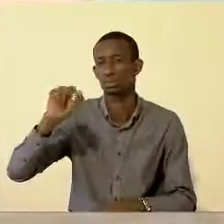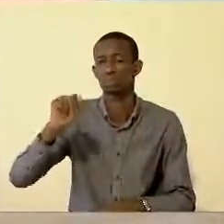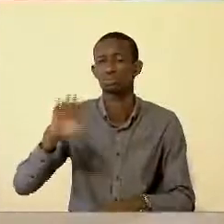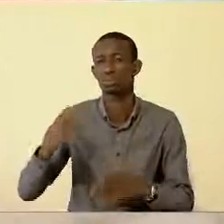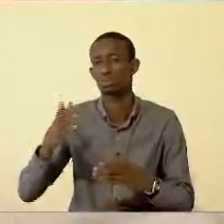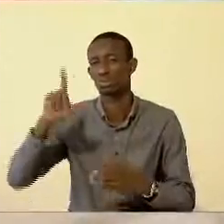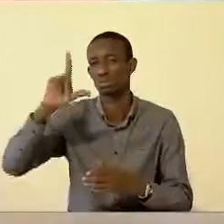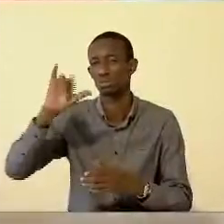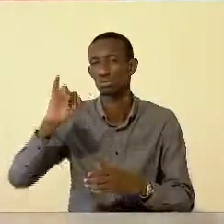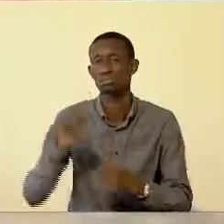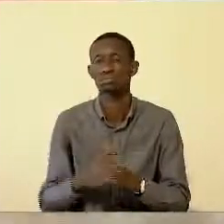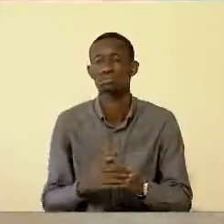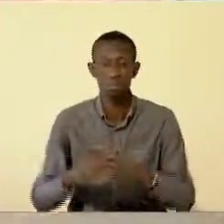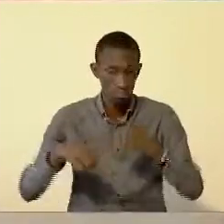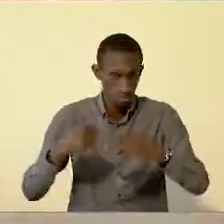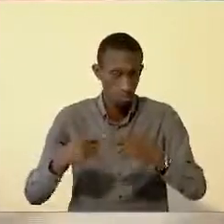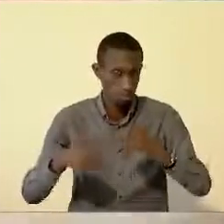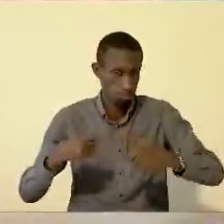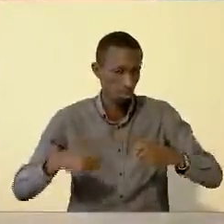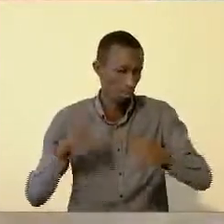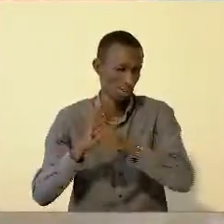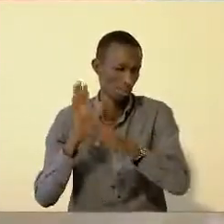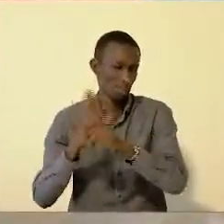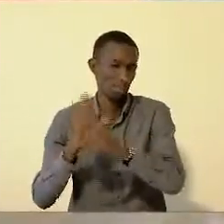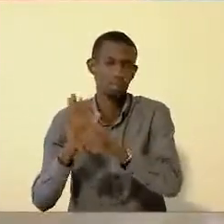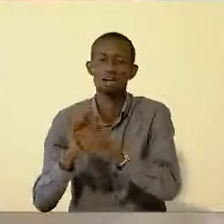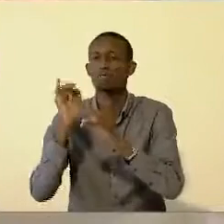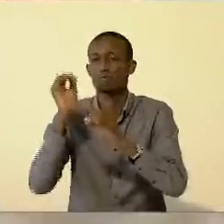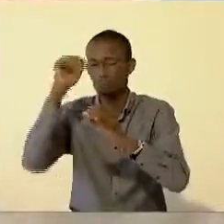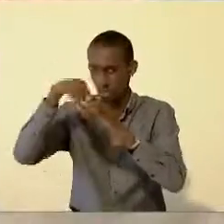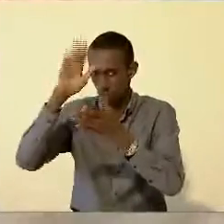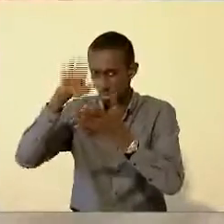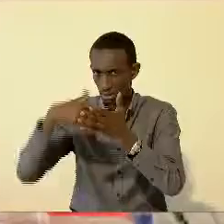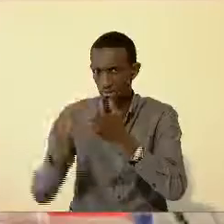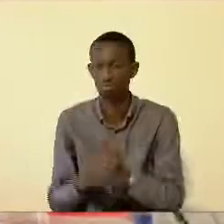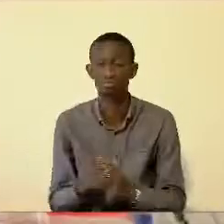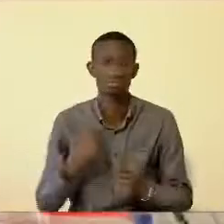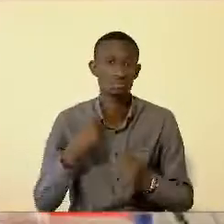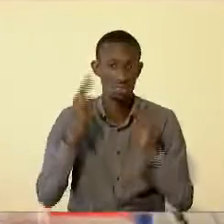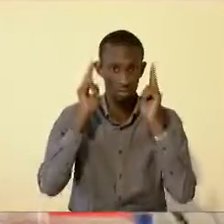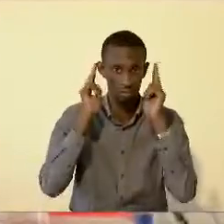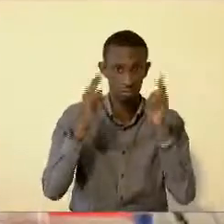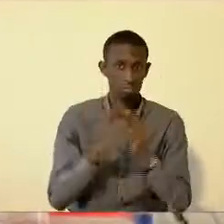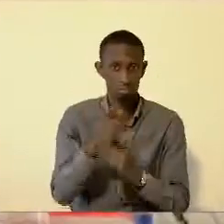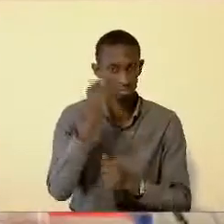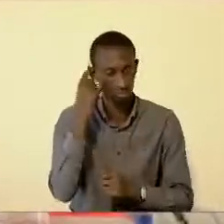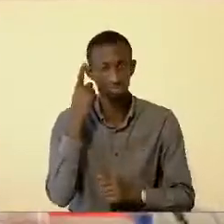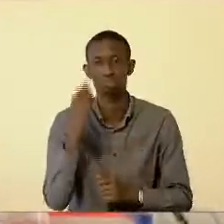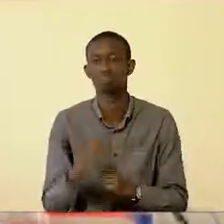increases as we move down the group, and for that reason. So I hope that you have